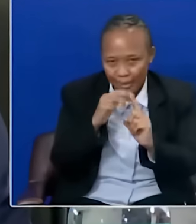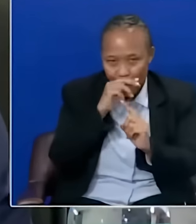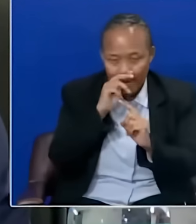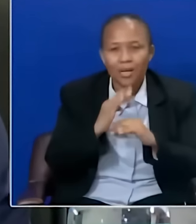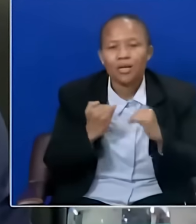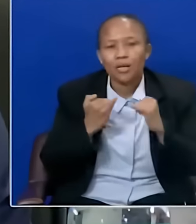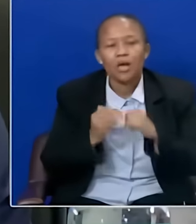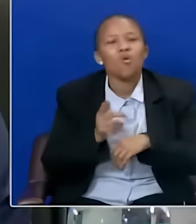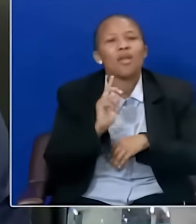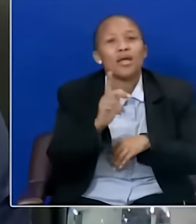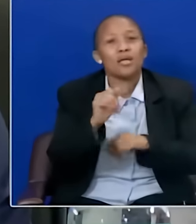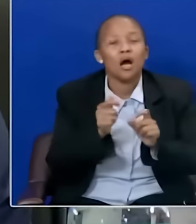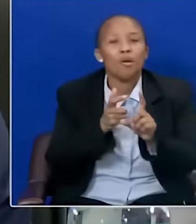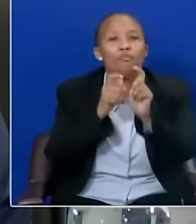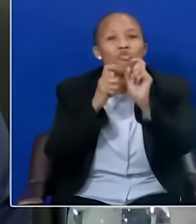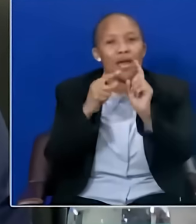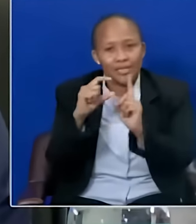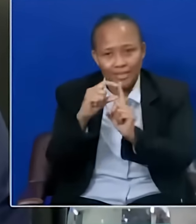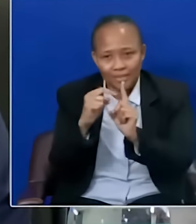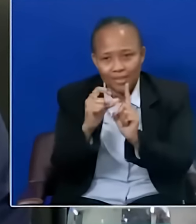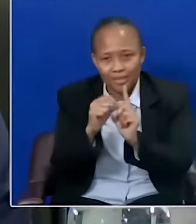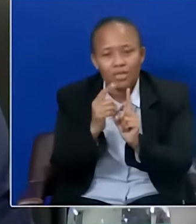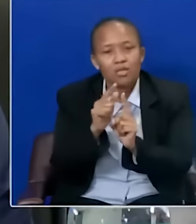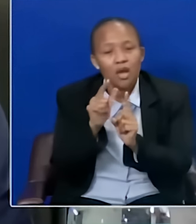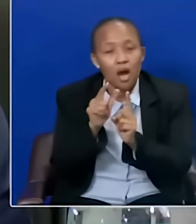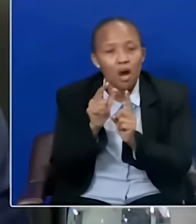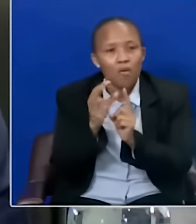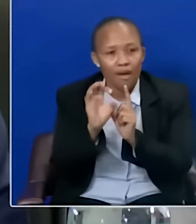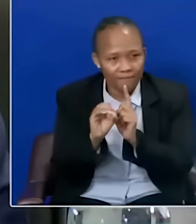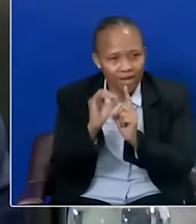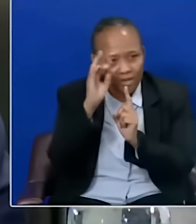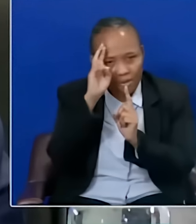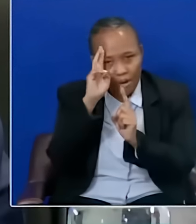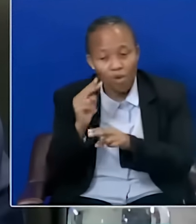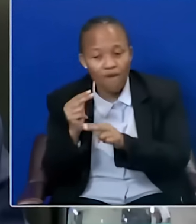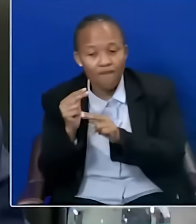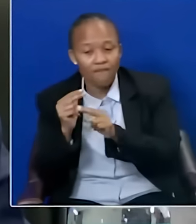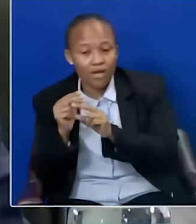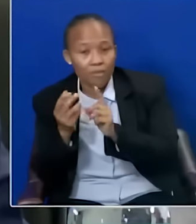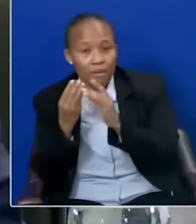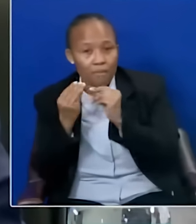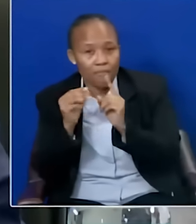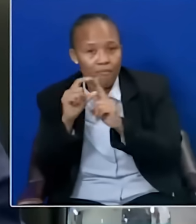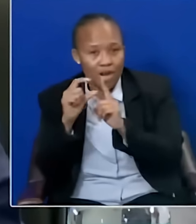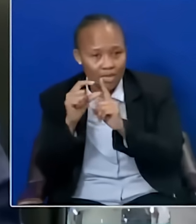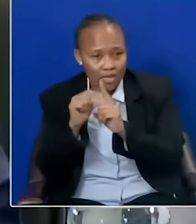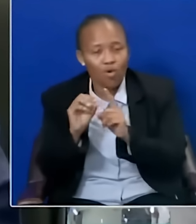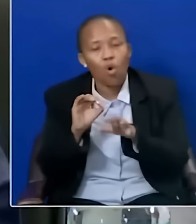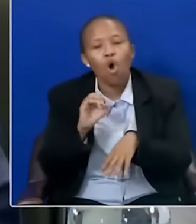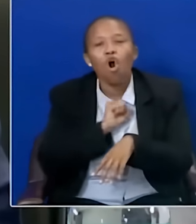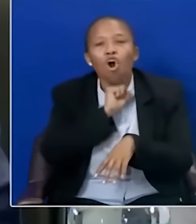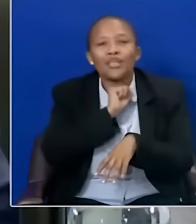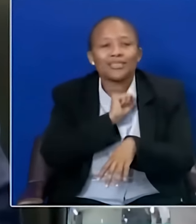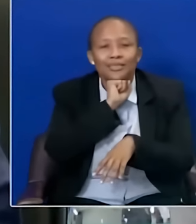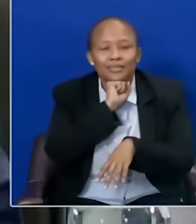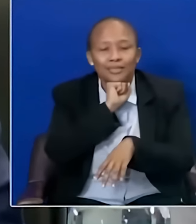came. So he waited to finalize the bullet in August. And when he handed over for acquisition, which took